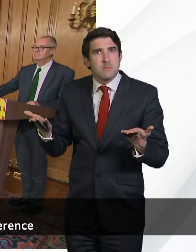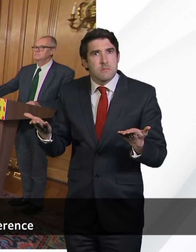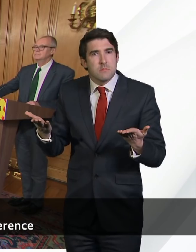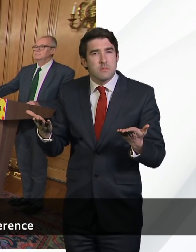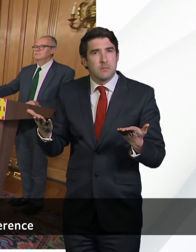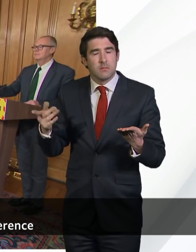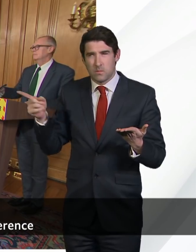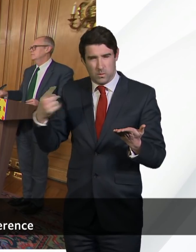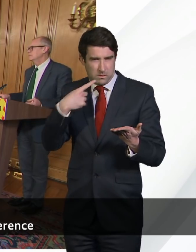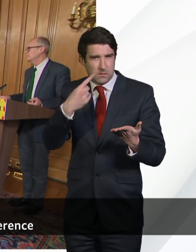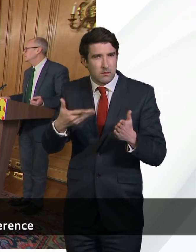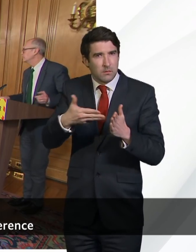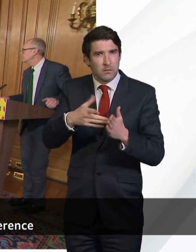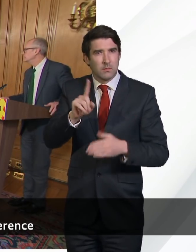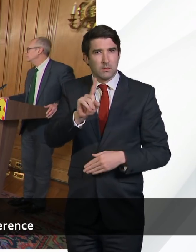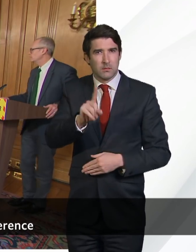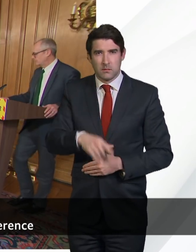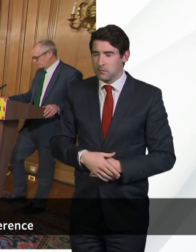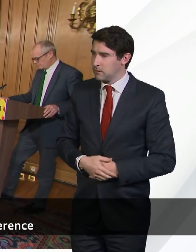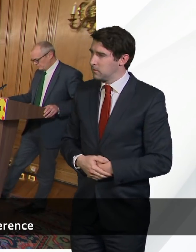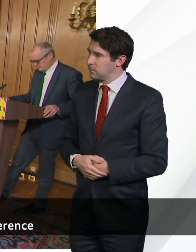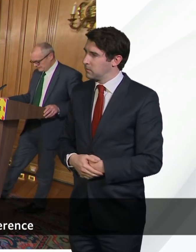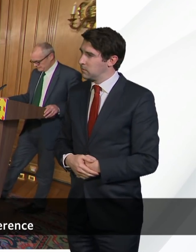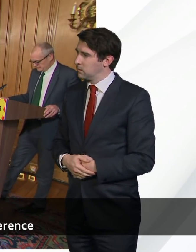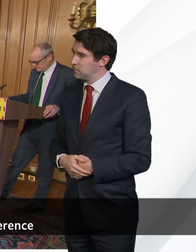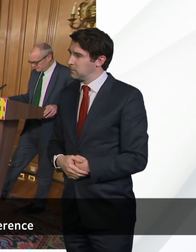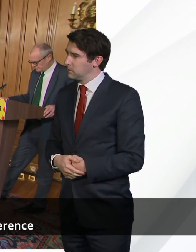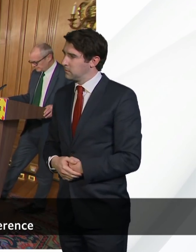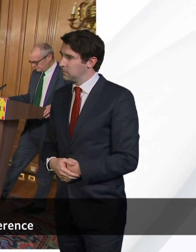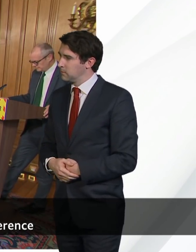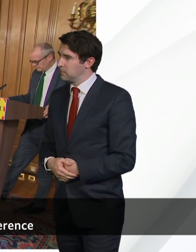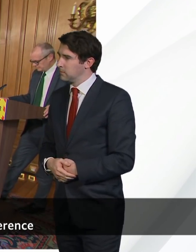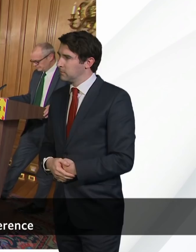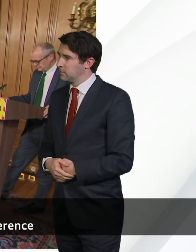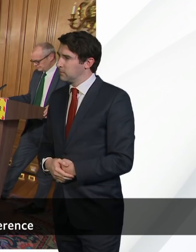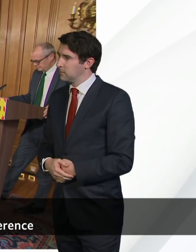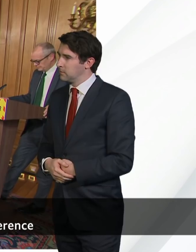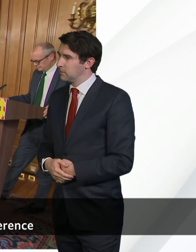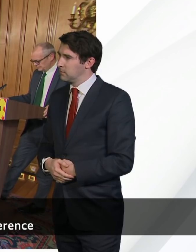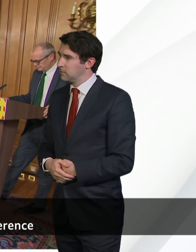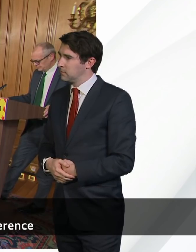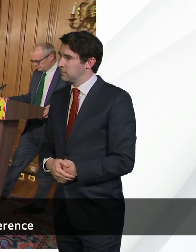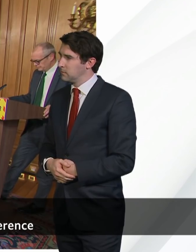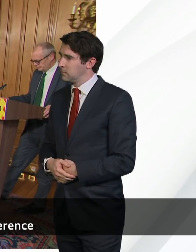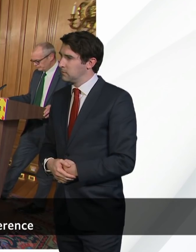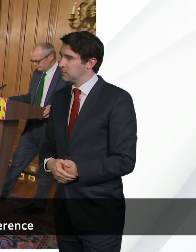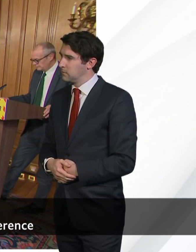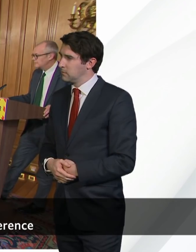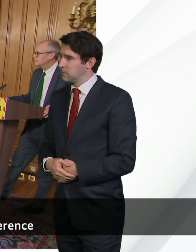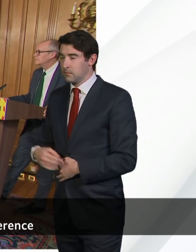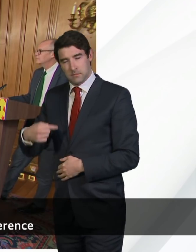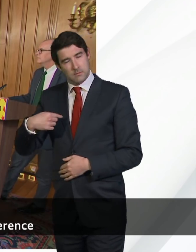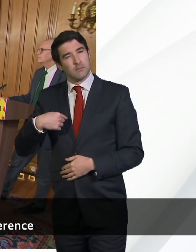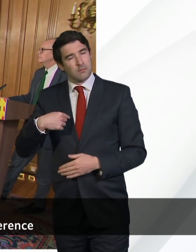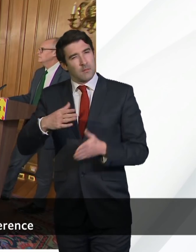the first thing I would say is thank you for all you're doing, not just the key workers, as essential as they are, and we applaud them for